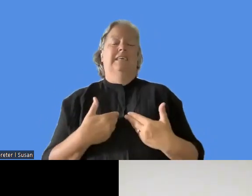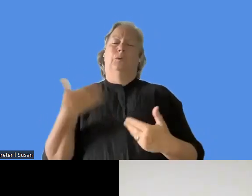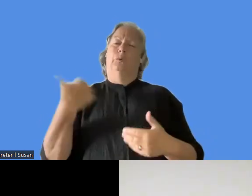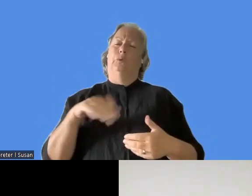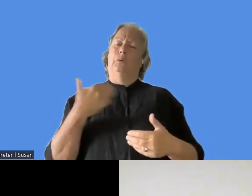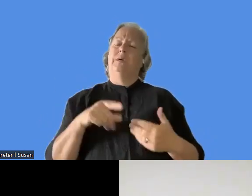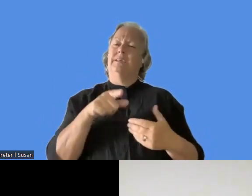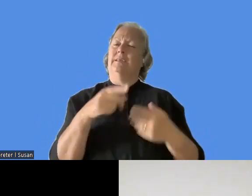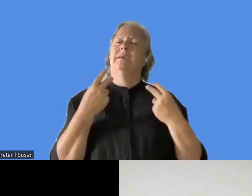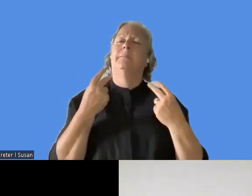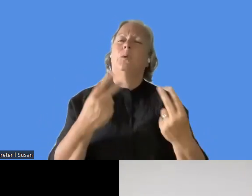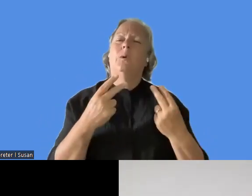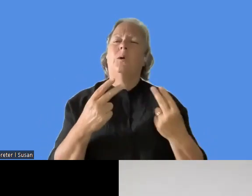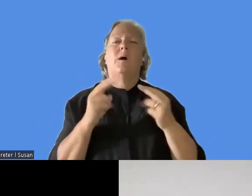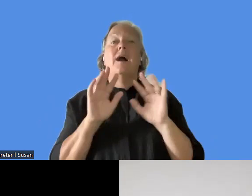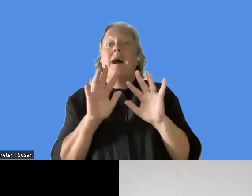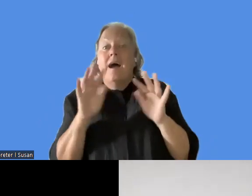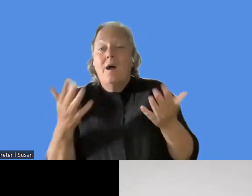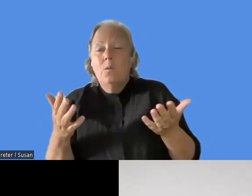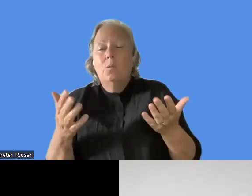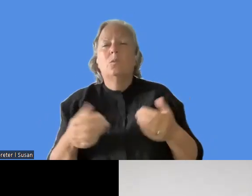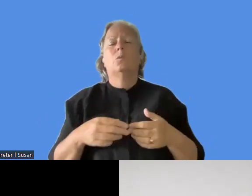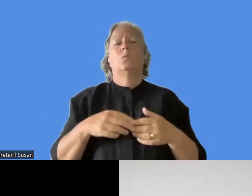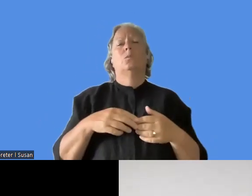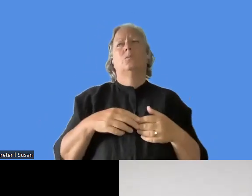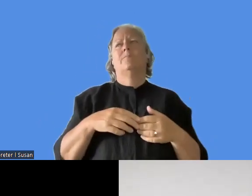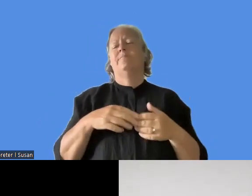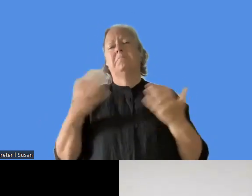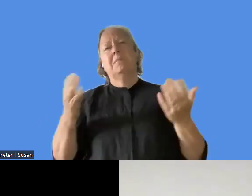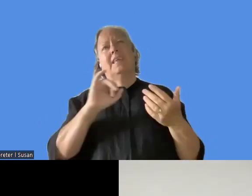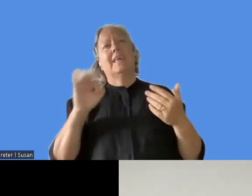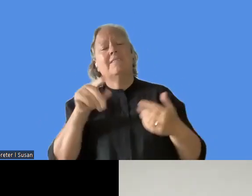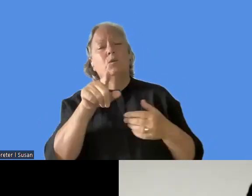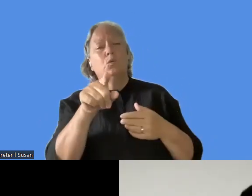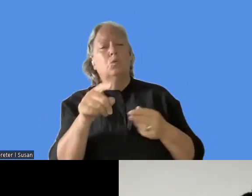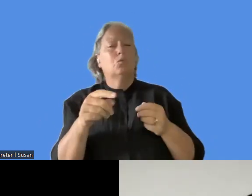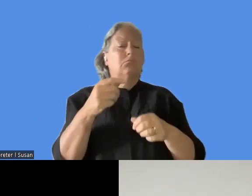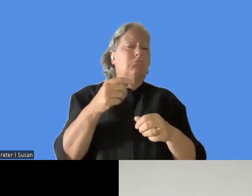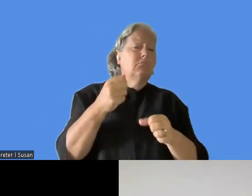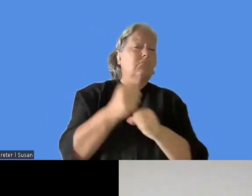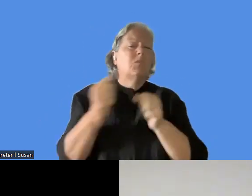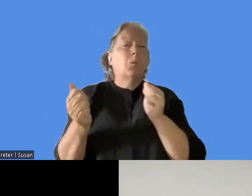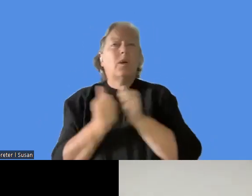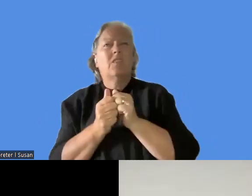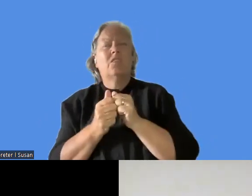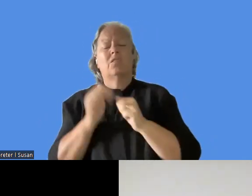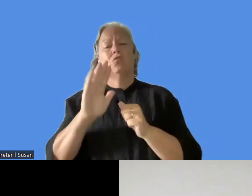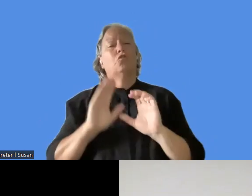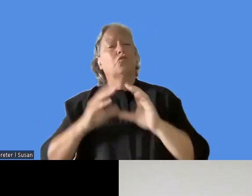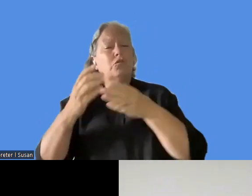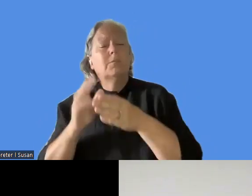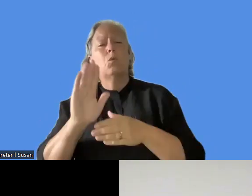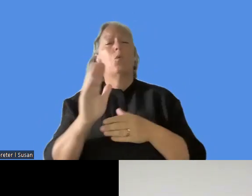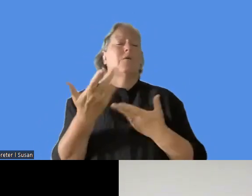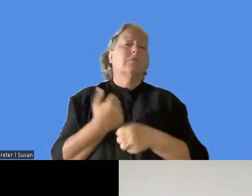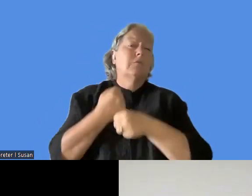how and the way that you are dealing with the consortium and consulting with persons with disabilities and their representative